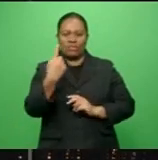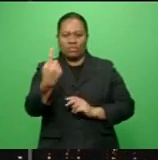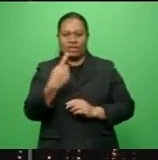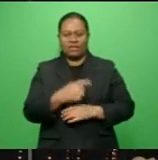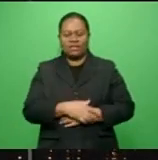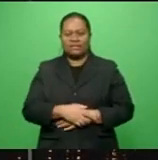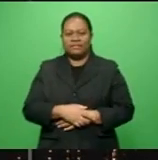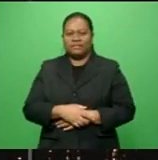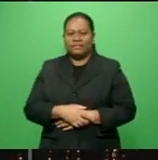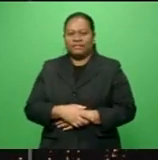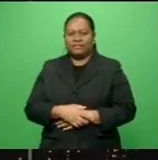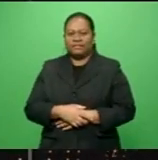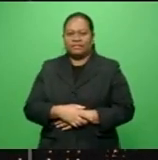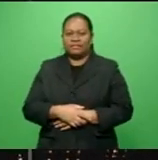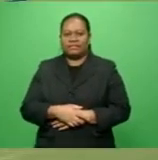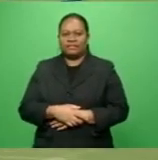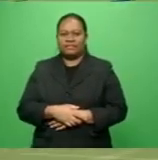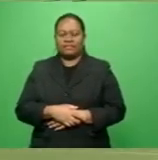Karolaini Tavi has more.